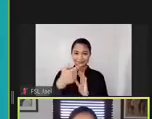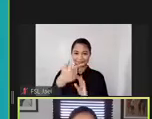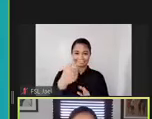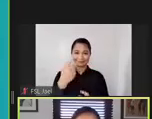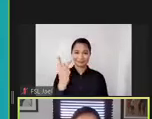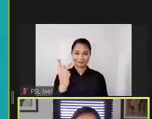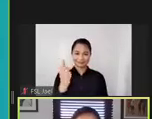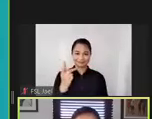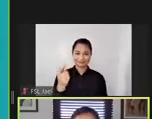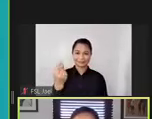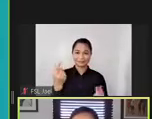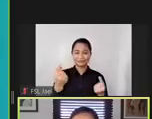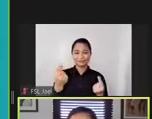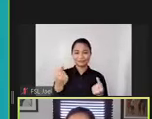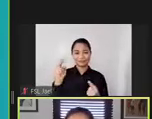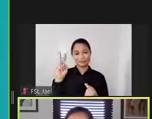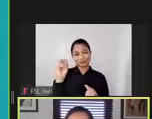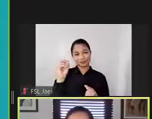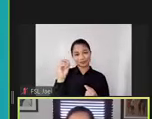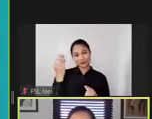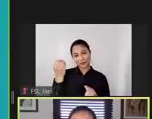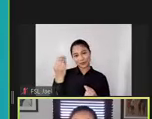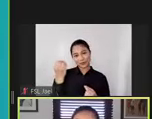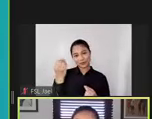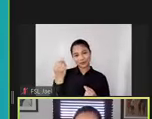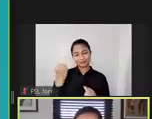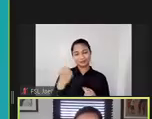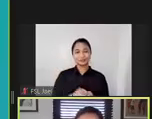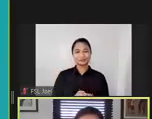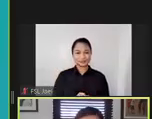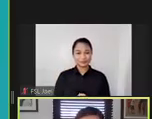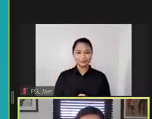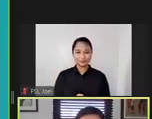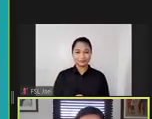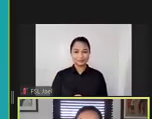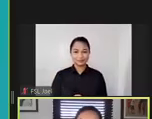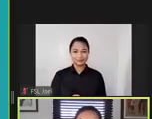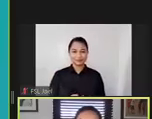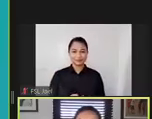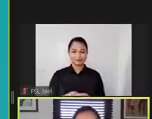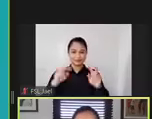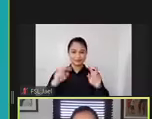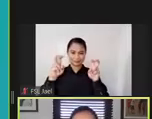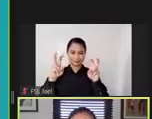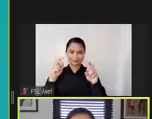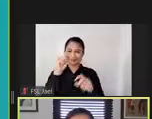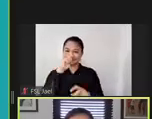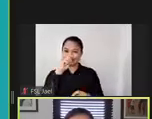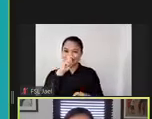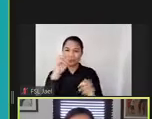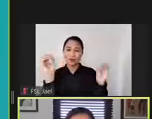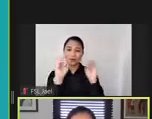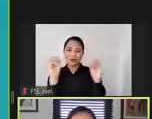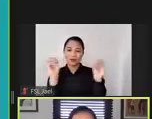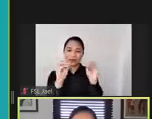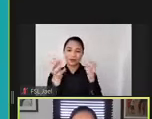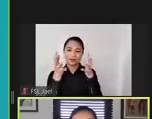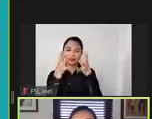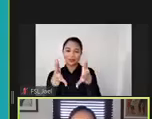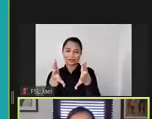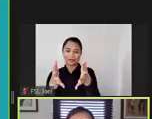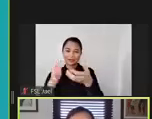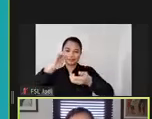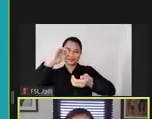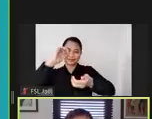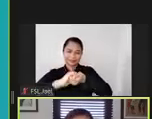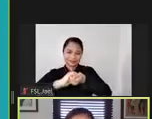which aims to bring together everybody who has already been trying to share this gift of